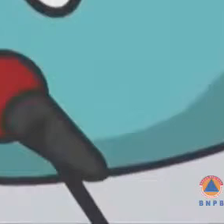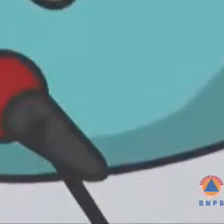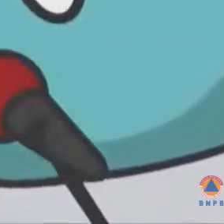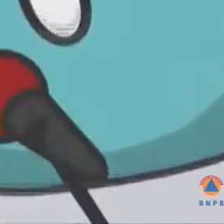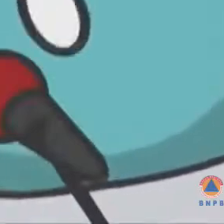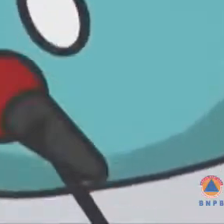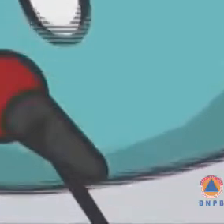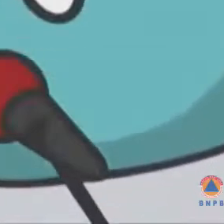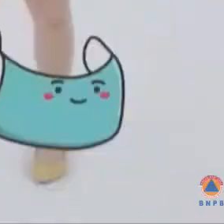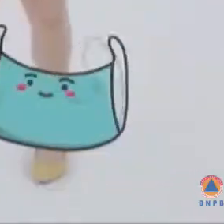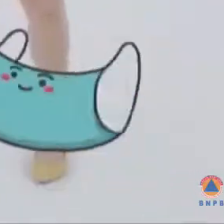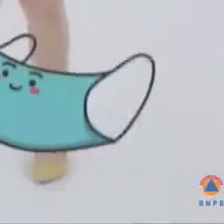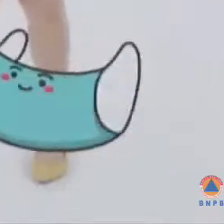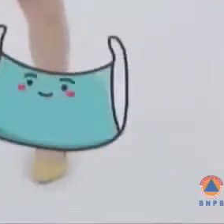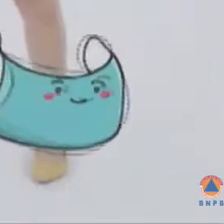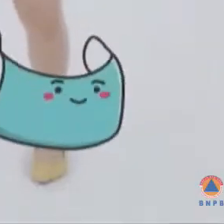sejati.